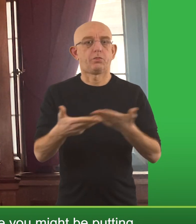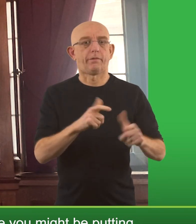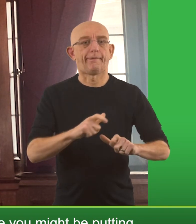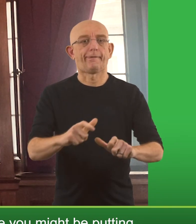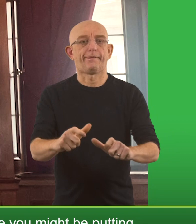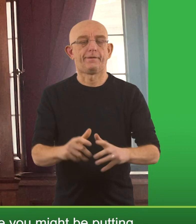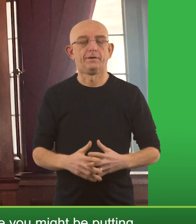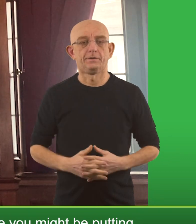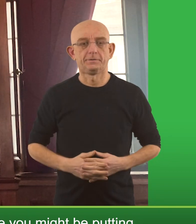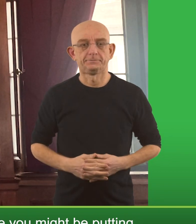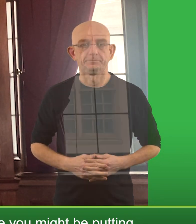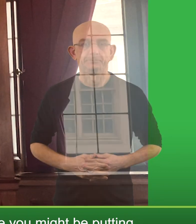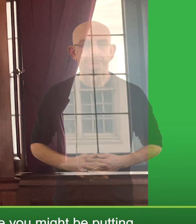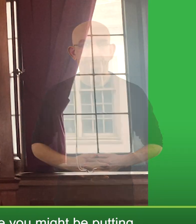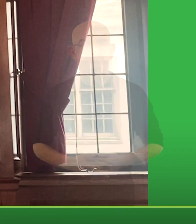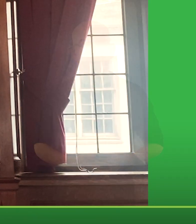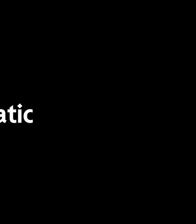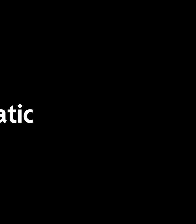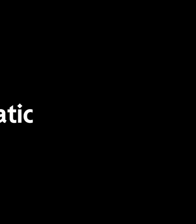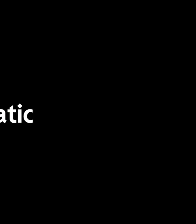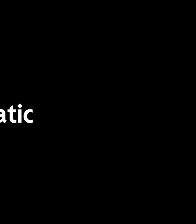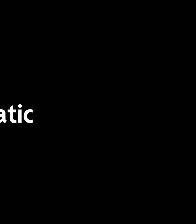have complications of COVID if you catch it.